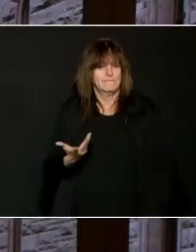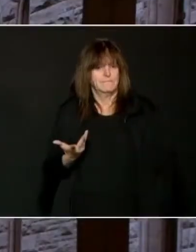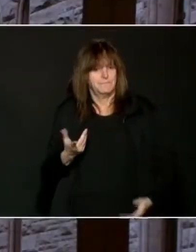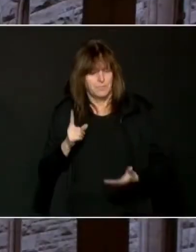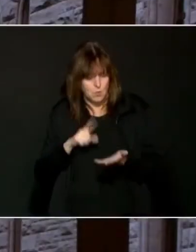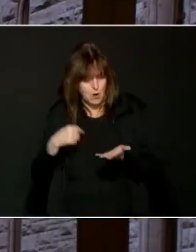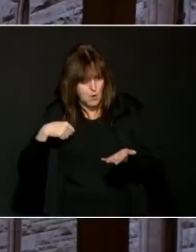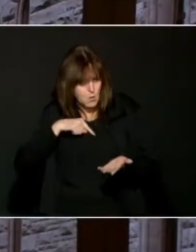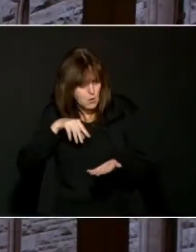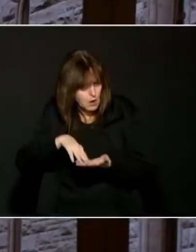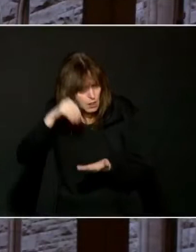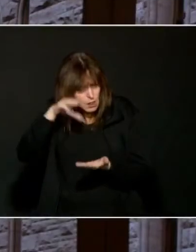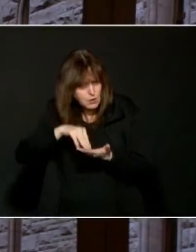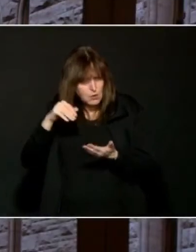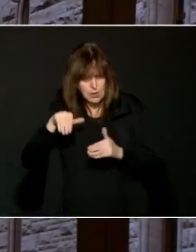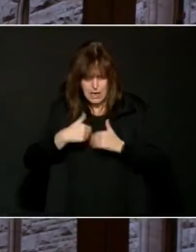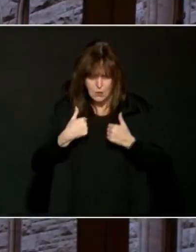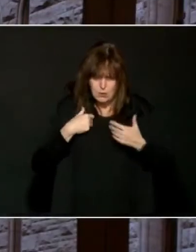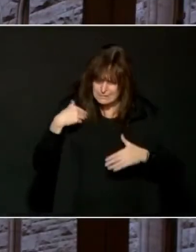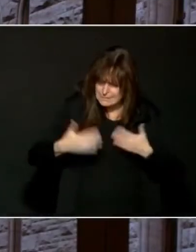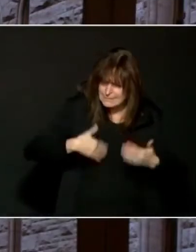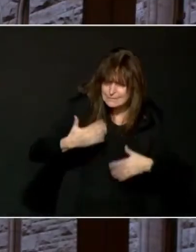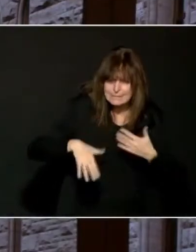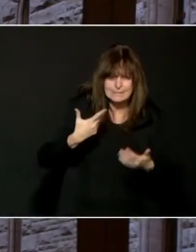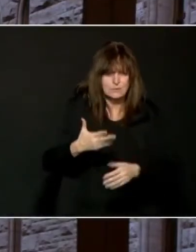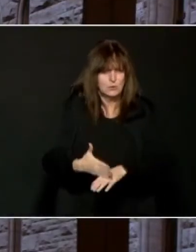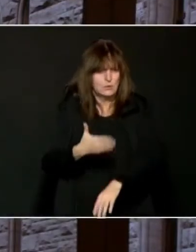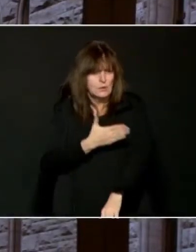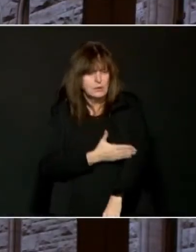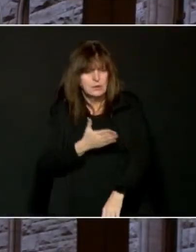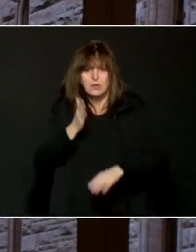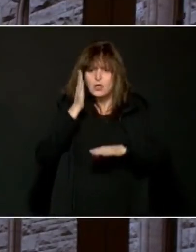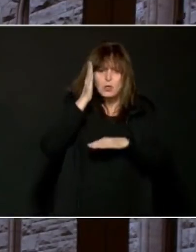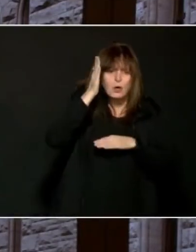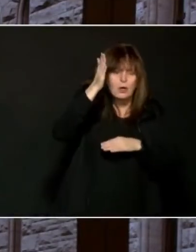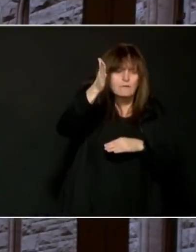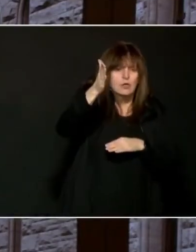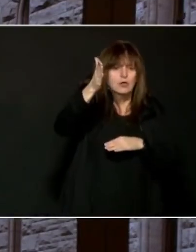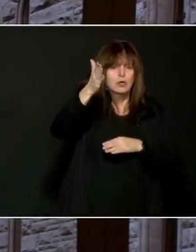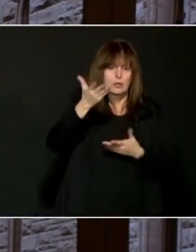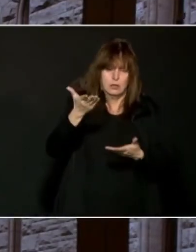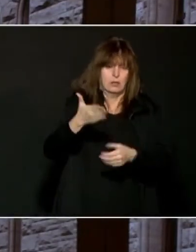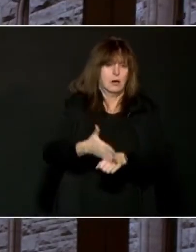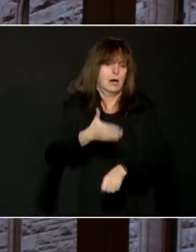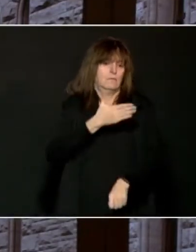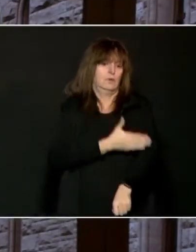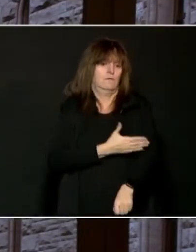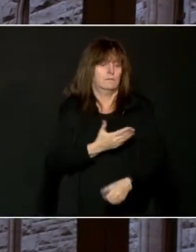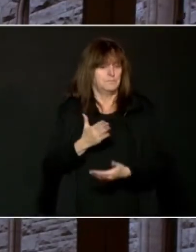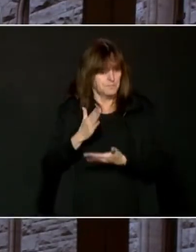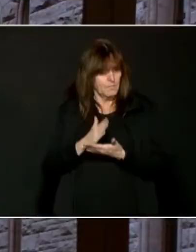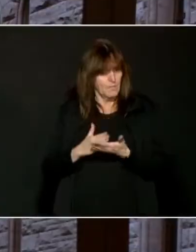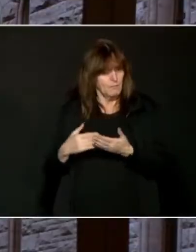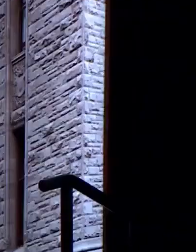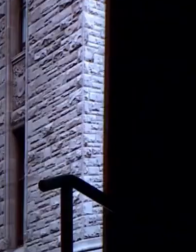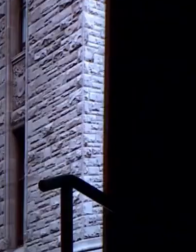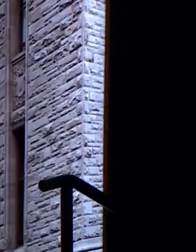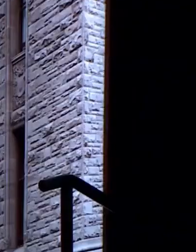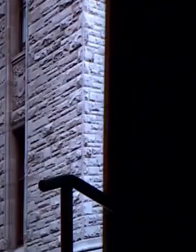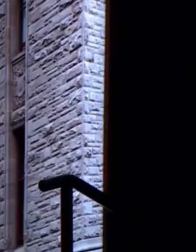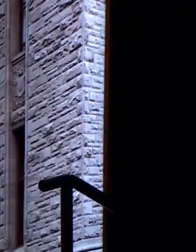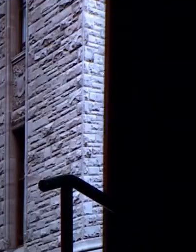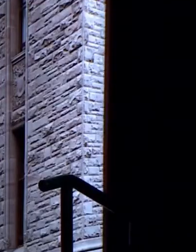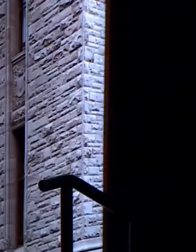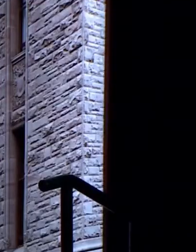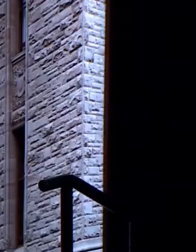this, and how we keep moving and building for the future on these issues too, because some things we have done well. Some things I think we could do better. I have